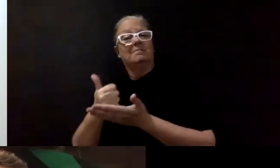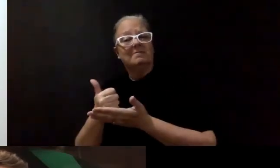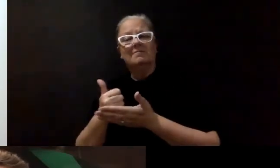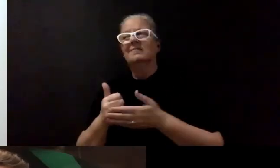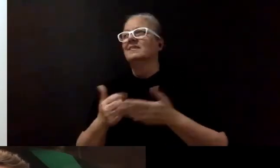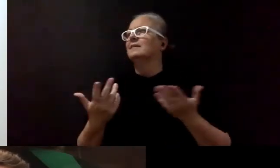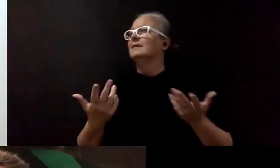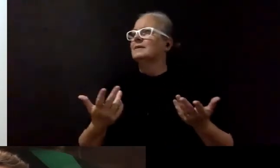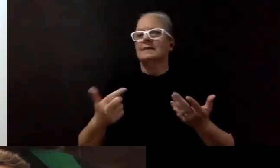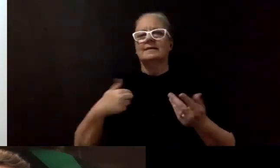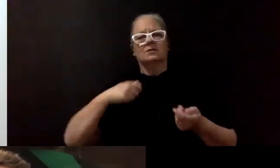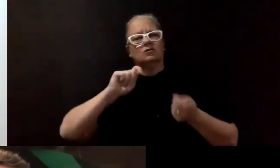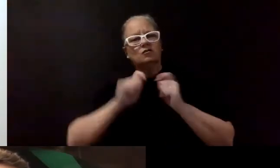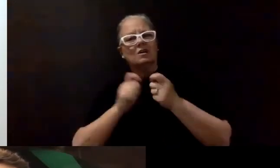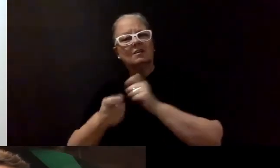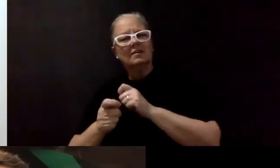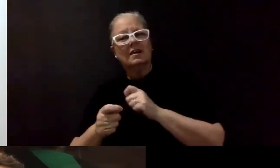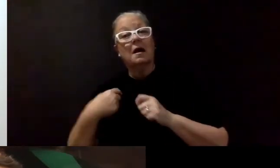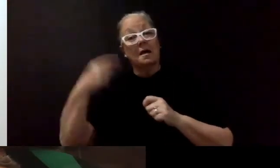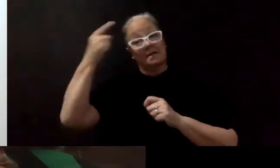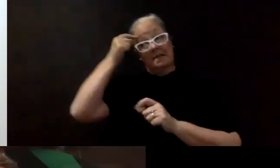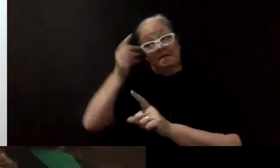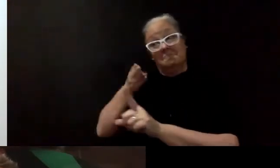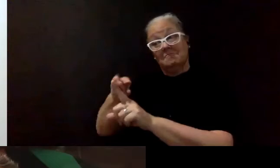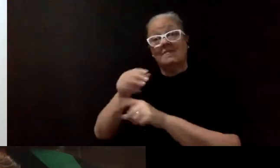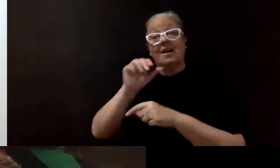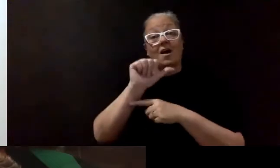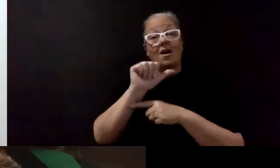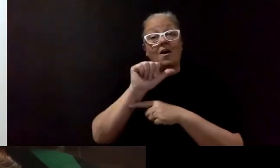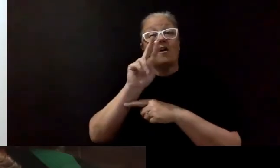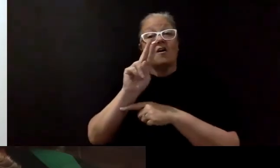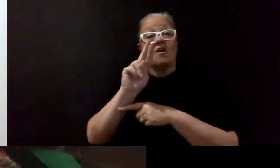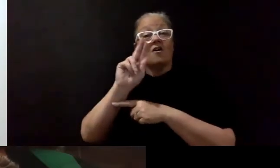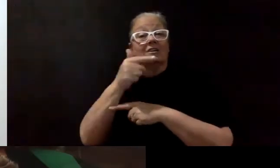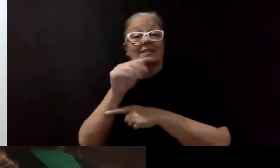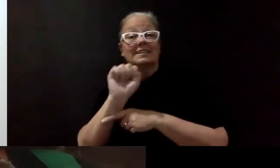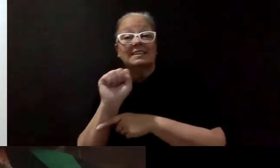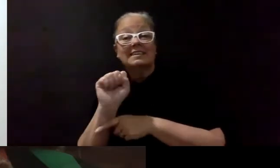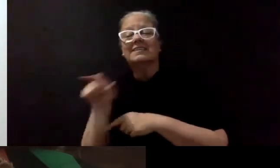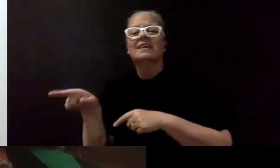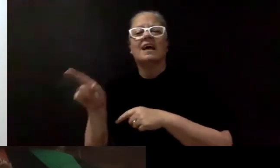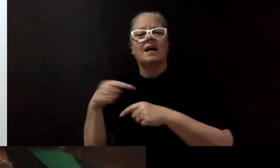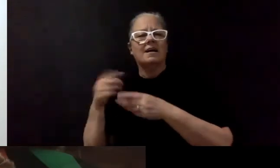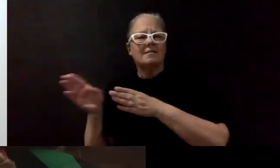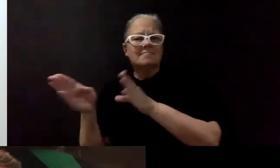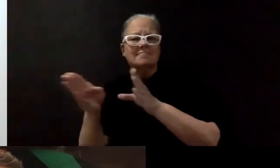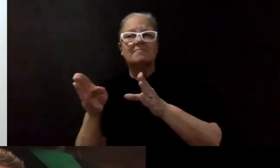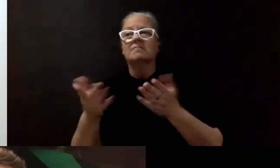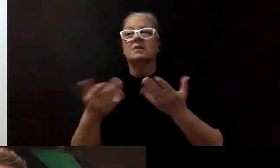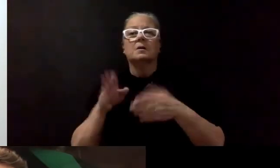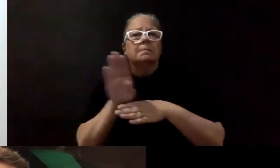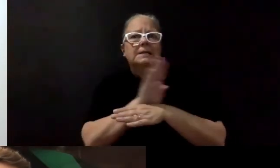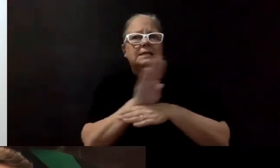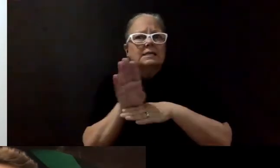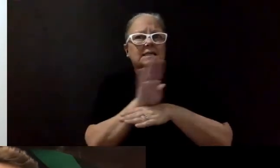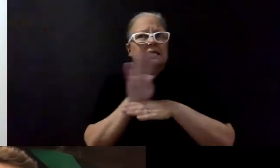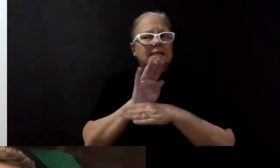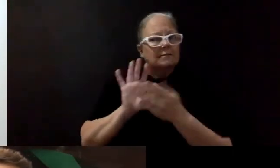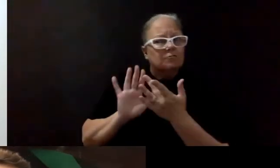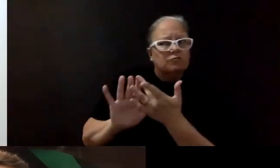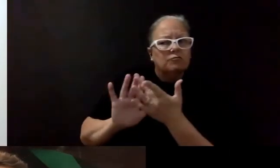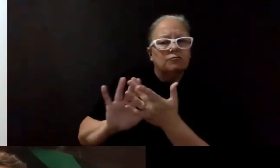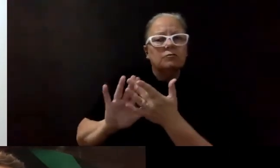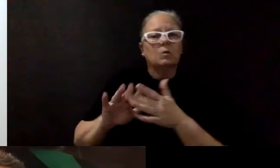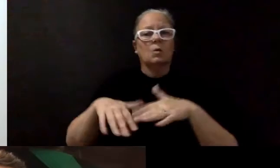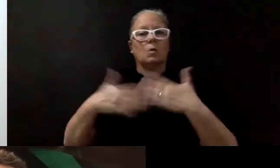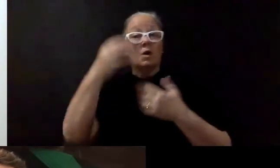with arts organizations or just working with the private sector in terms of like corporates and or just working with